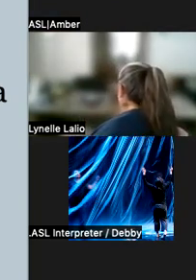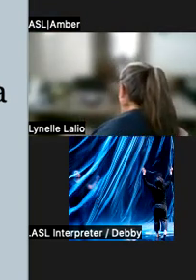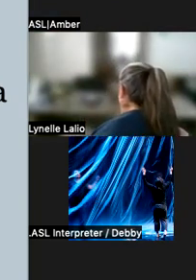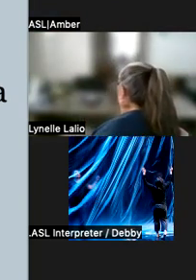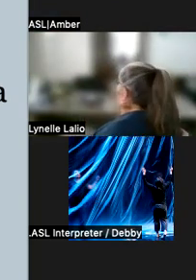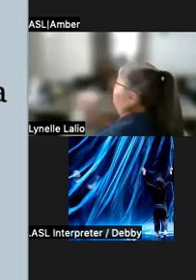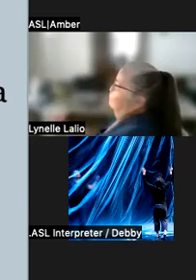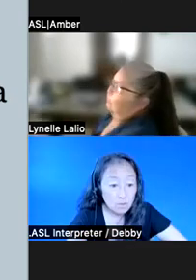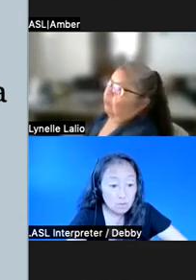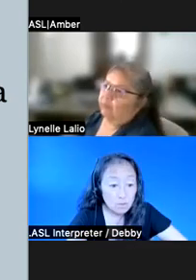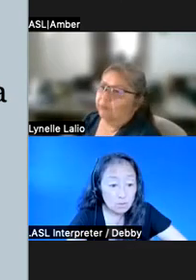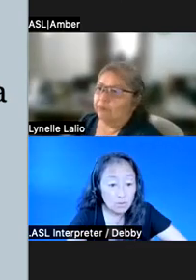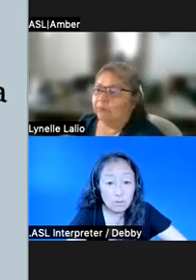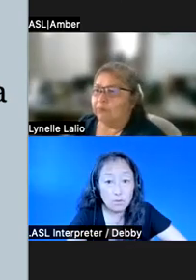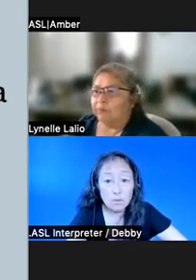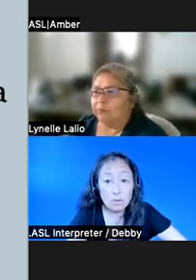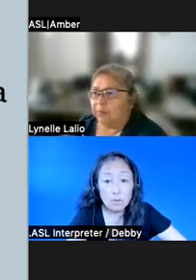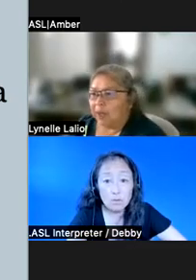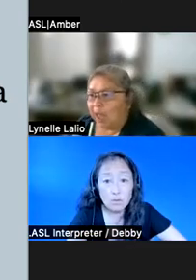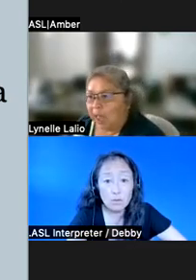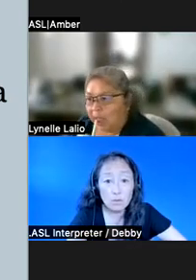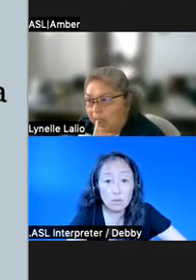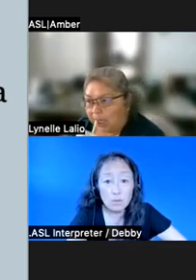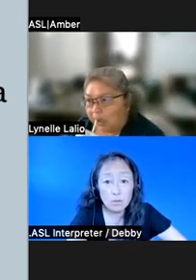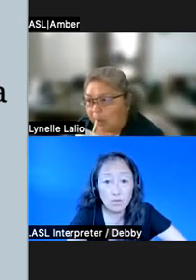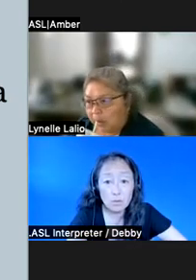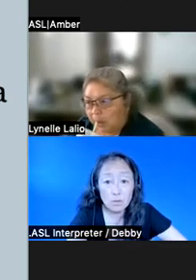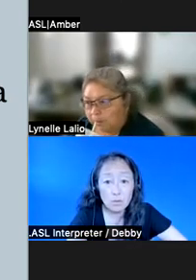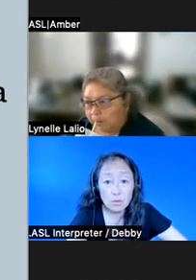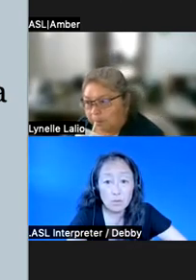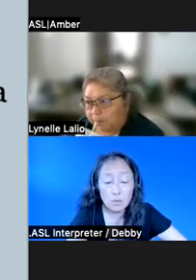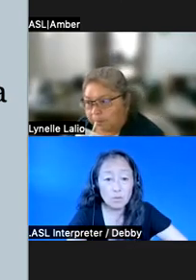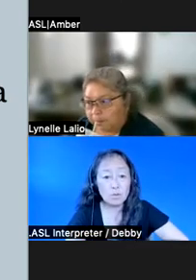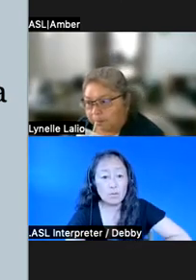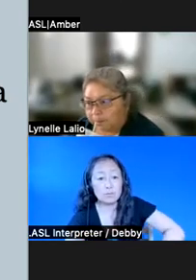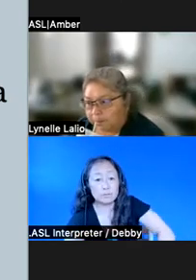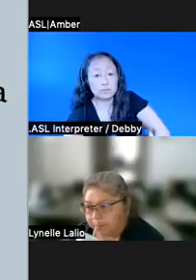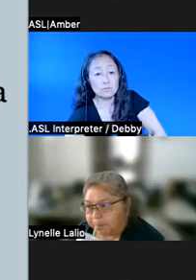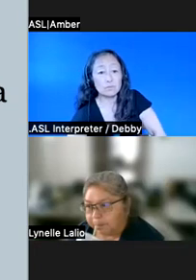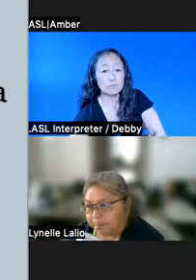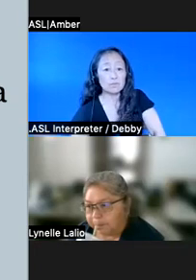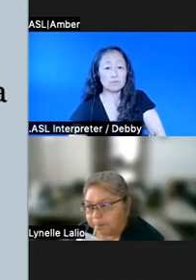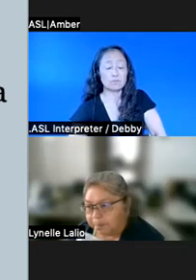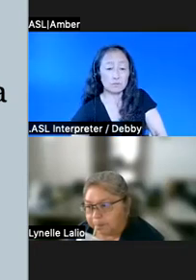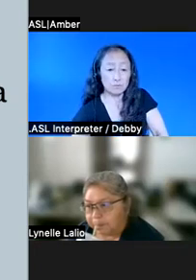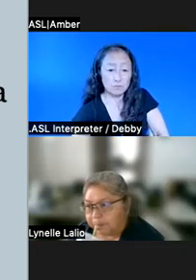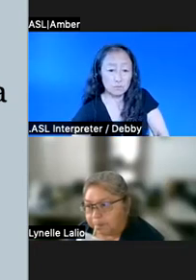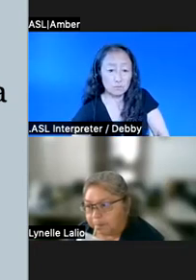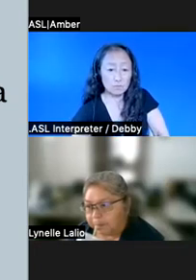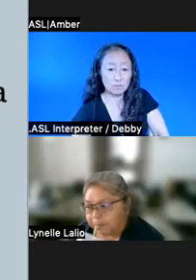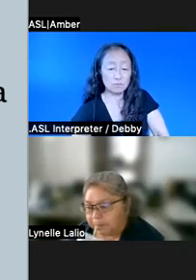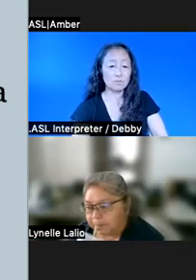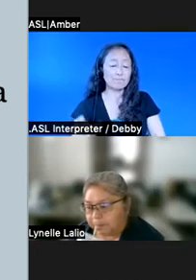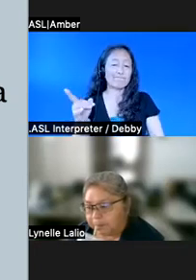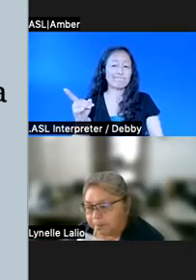the line throughout my youth that she was just a tired woman who didn't want to get up from her spot because she'd been working all day.